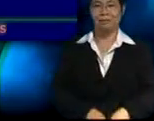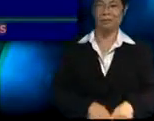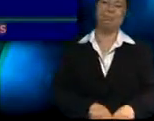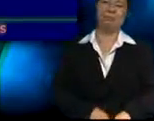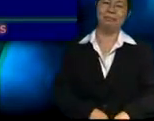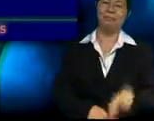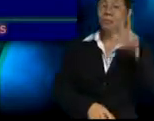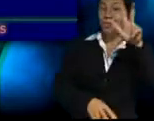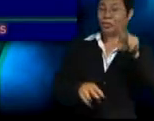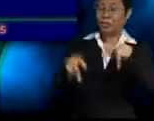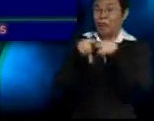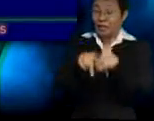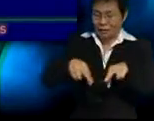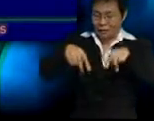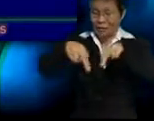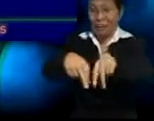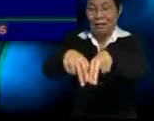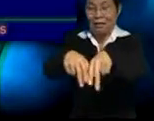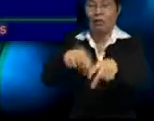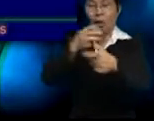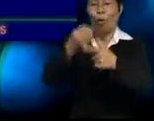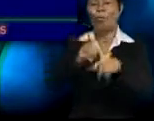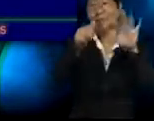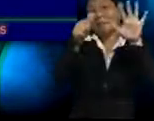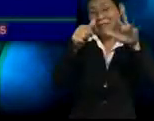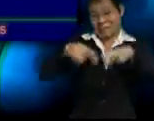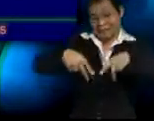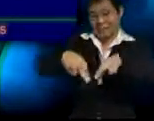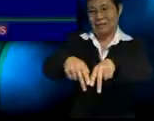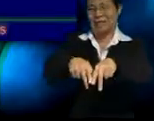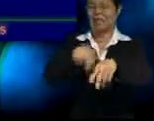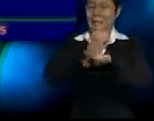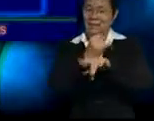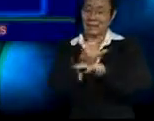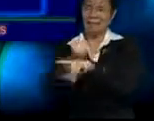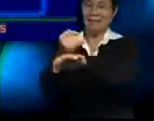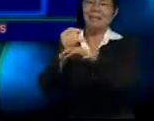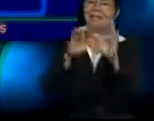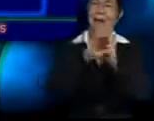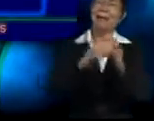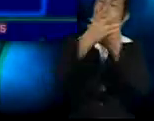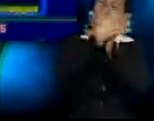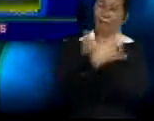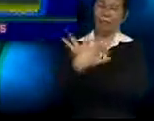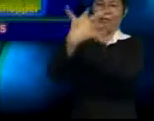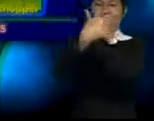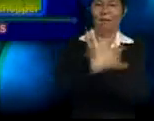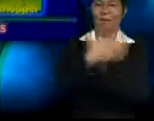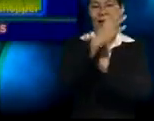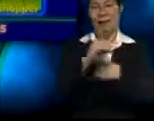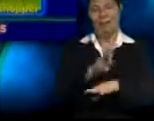has 3 pairs of legs or 6 legs is insects, like butterflies